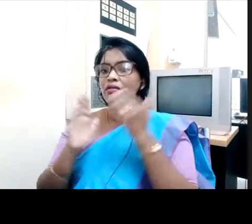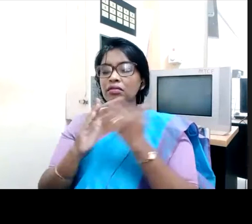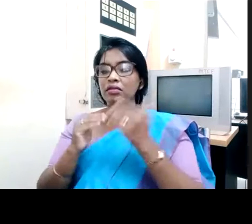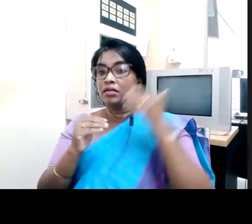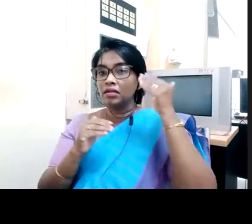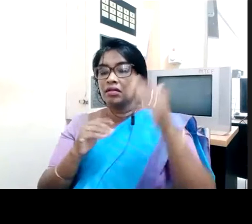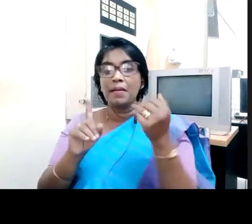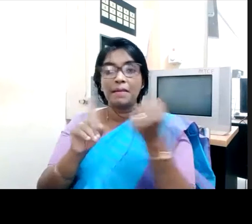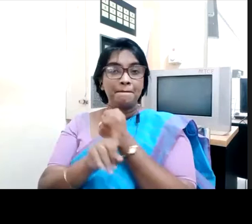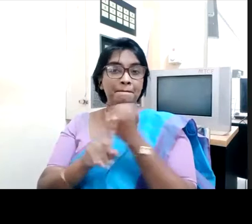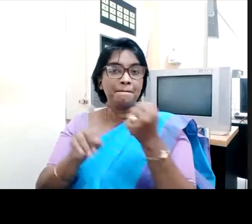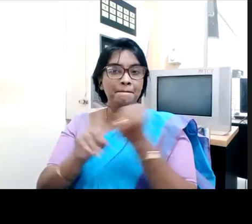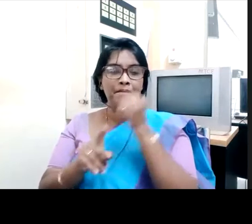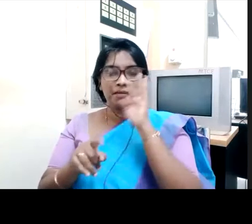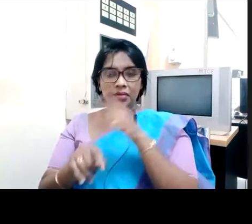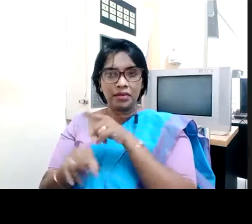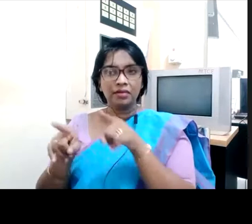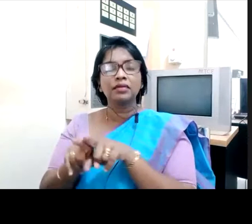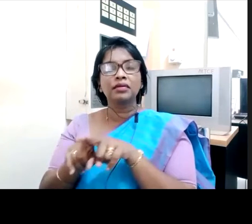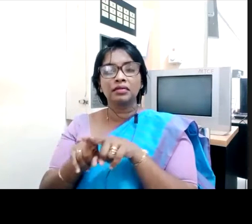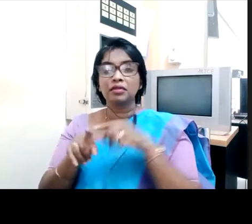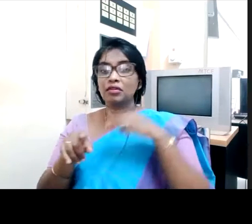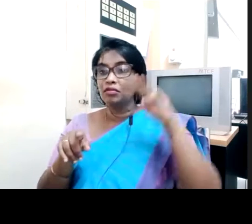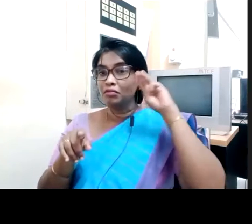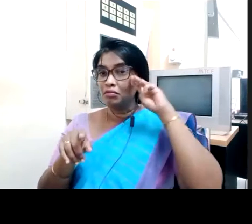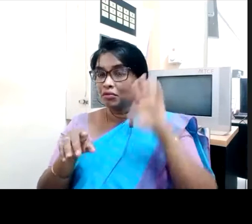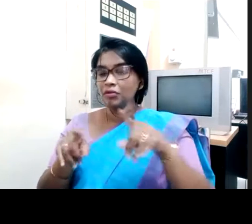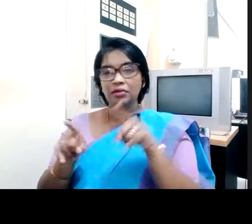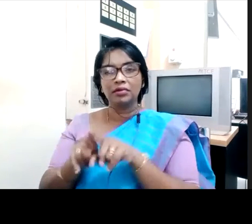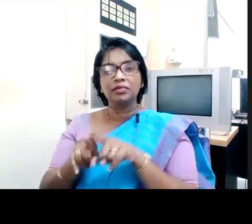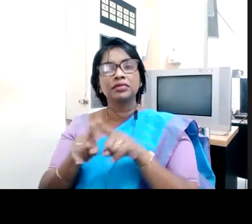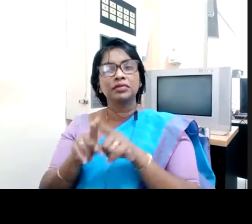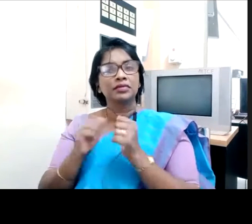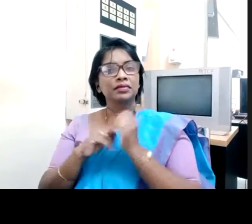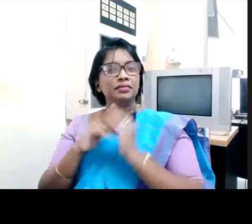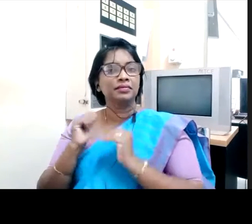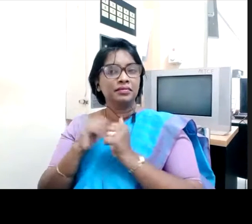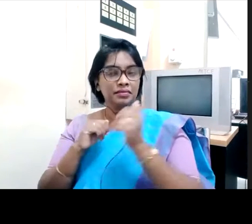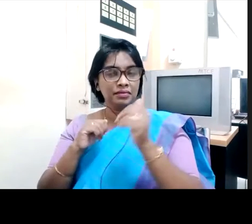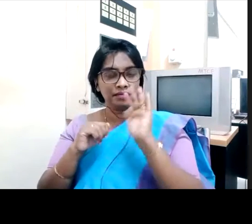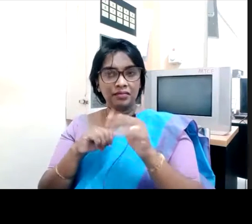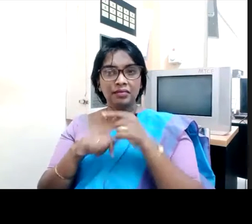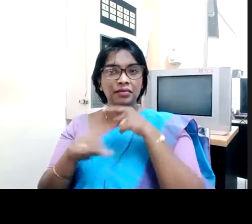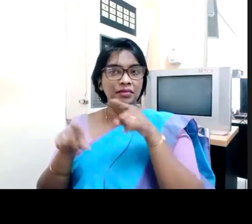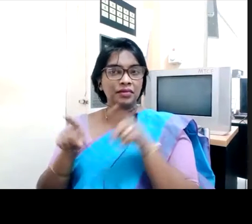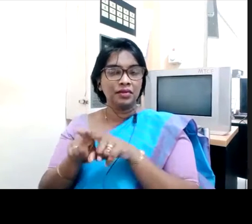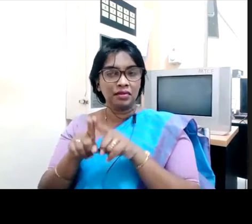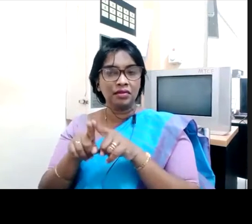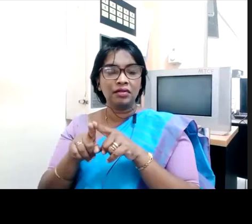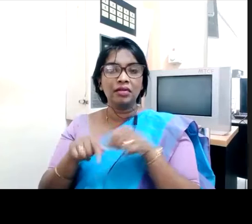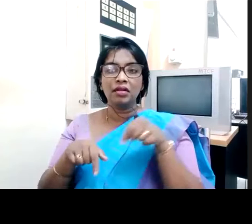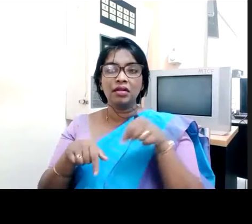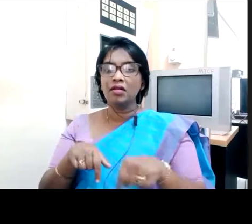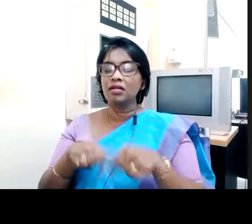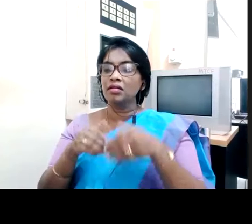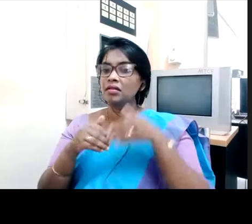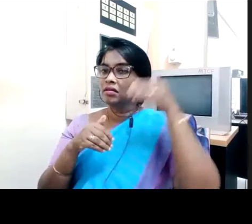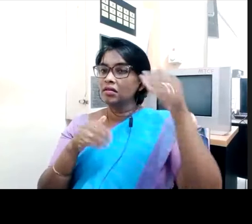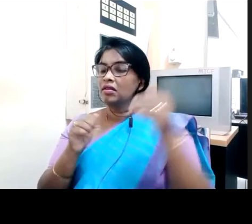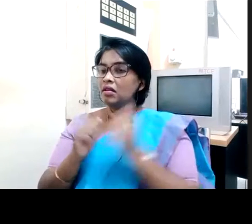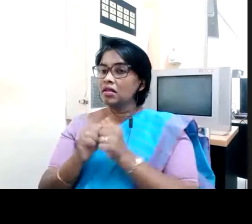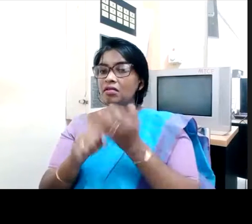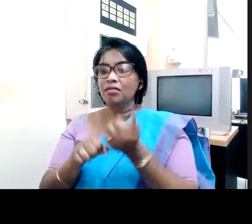the importance of the knowledge that's the emerging future, it's going to look like, and how we should play, what the role that we should play and how we get